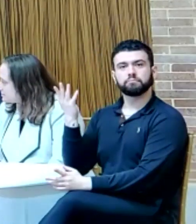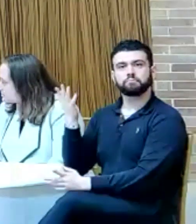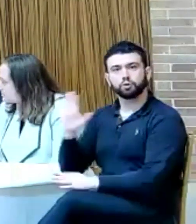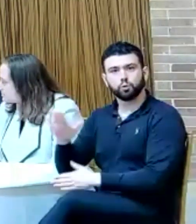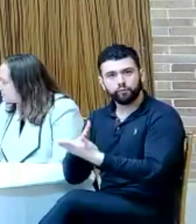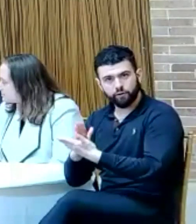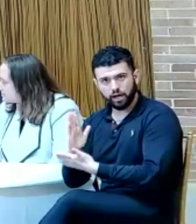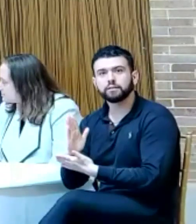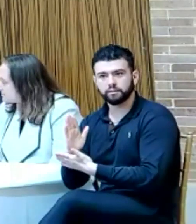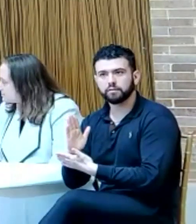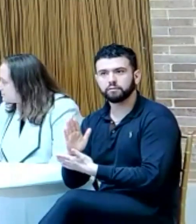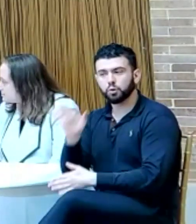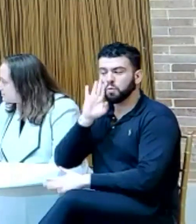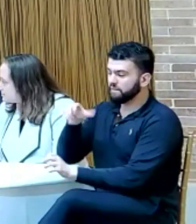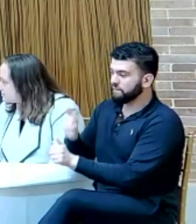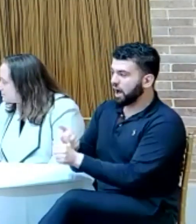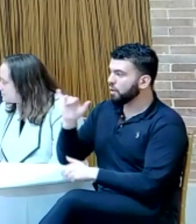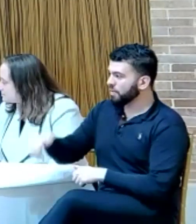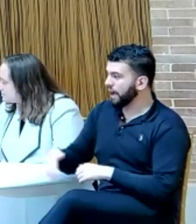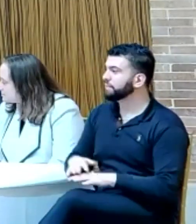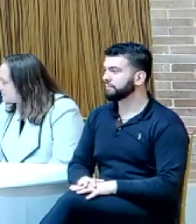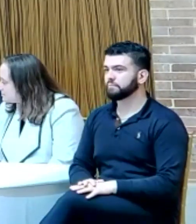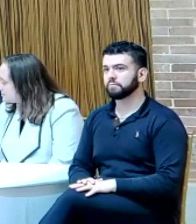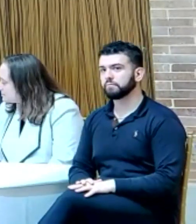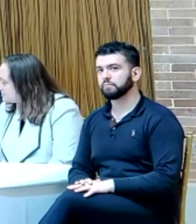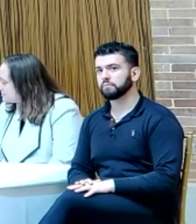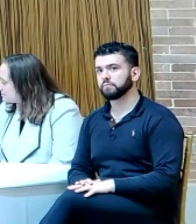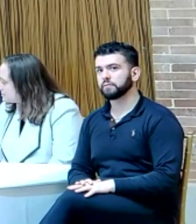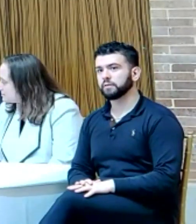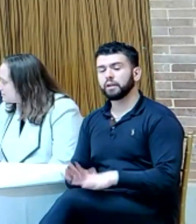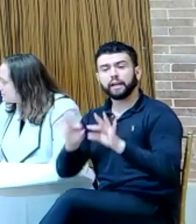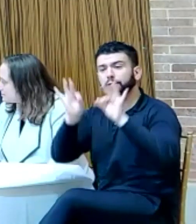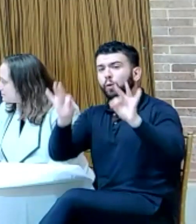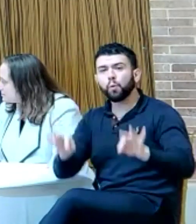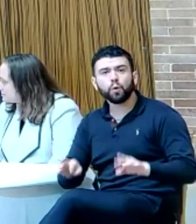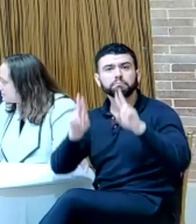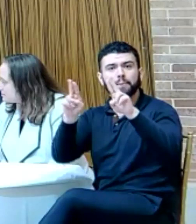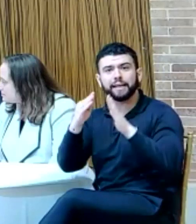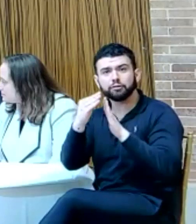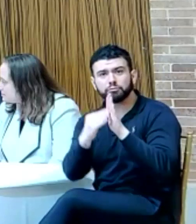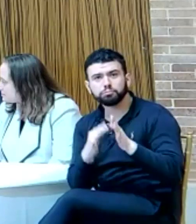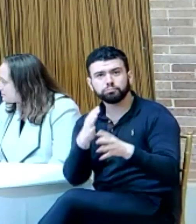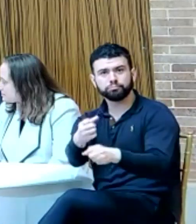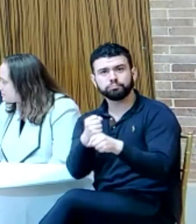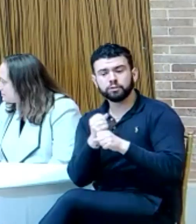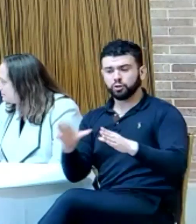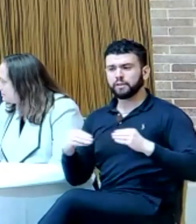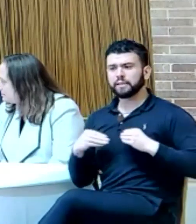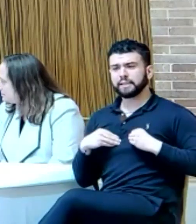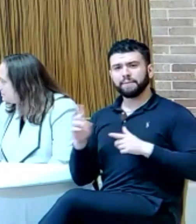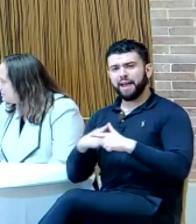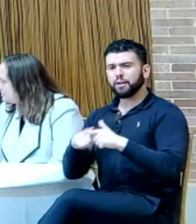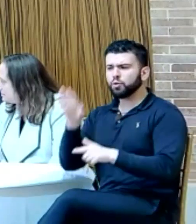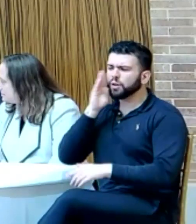are so that you know you inform anybody you know if you're taking an application you're informing the person that yes my client